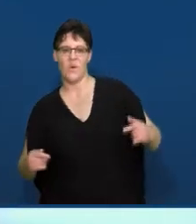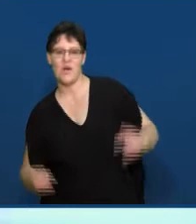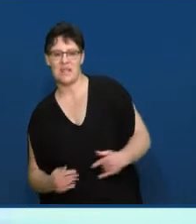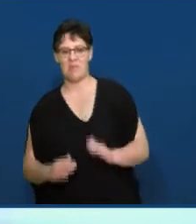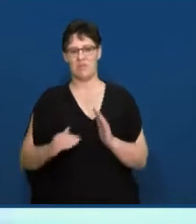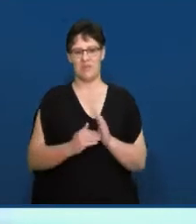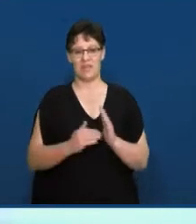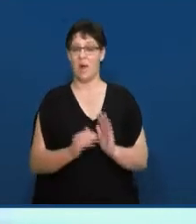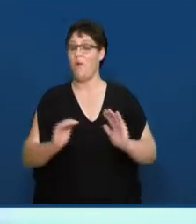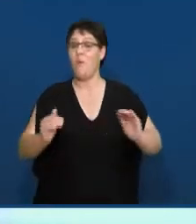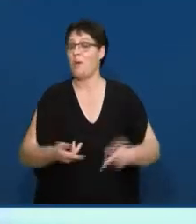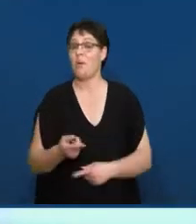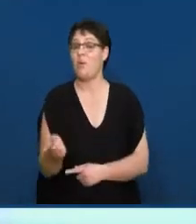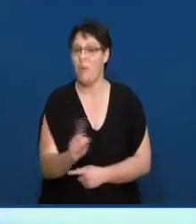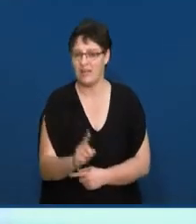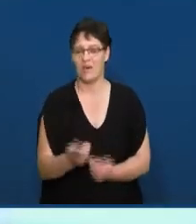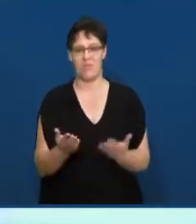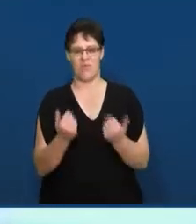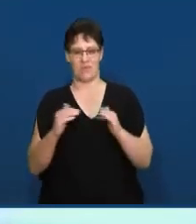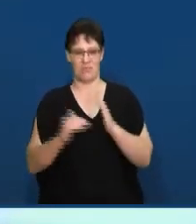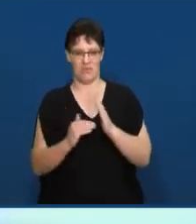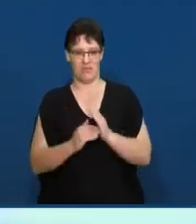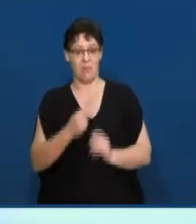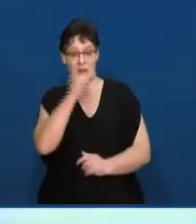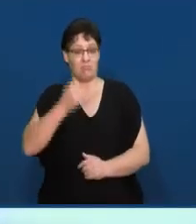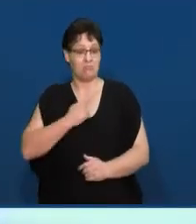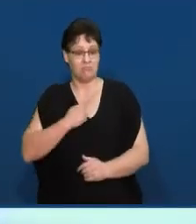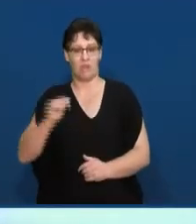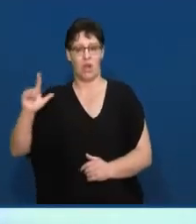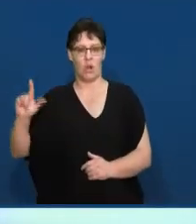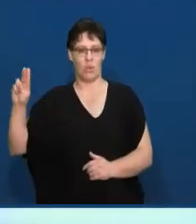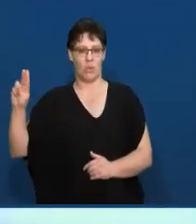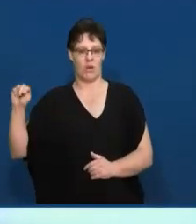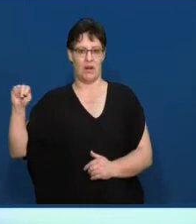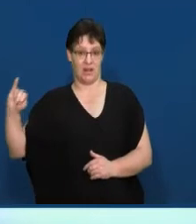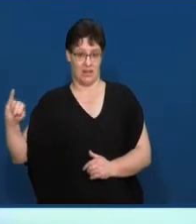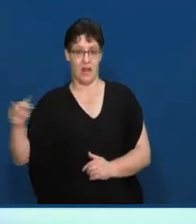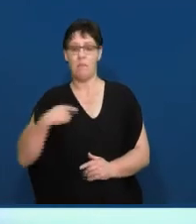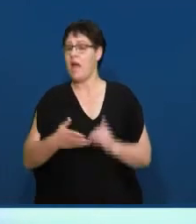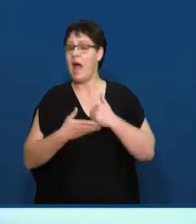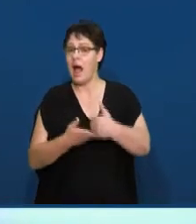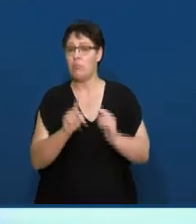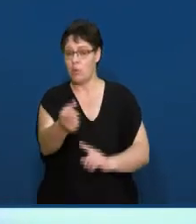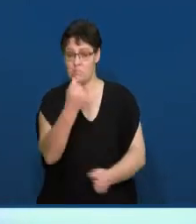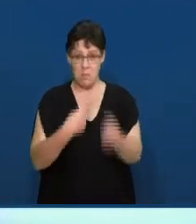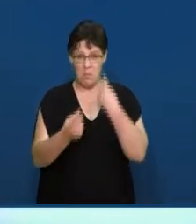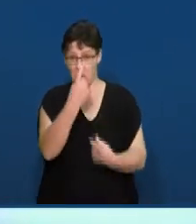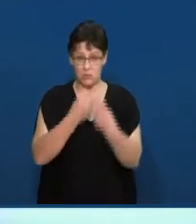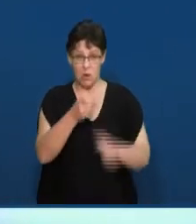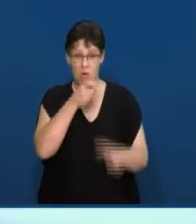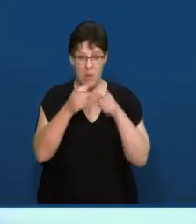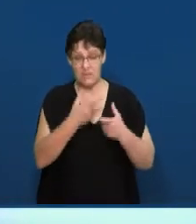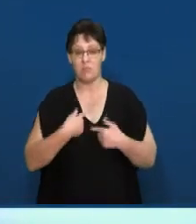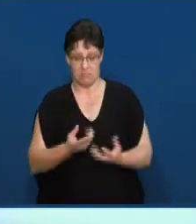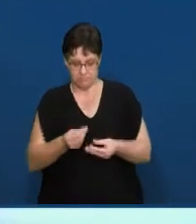What's up, Matrix, and welcome to Waza Matrix. My name is Looney, and I'll be assisting you to get all of your questions and comments through